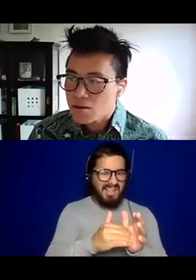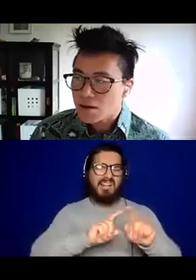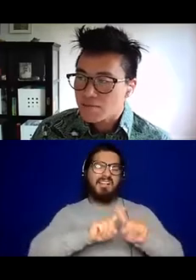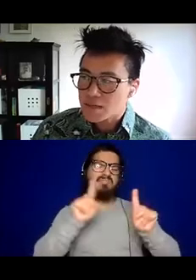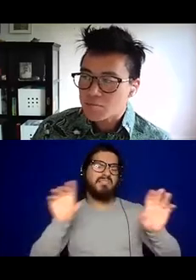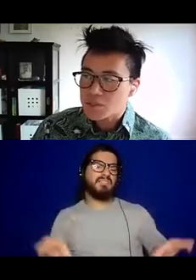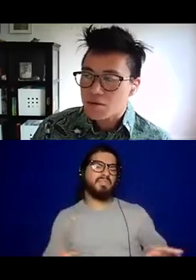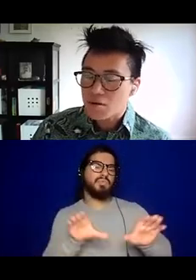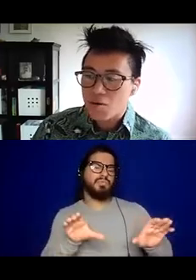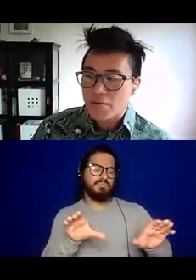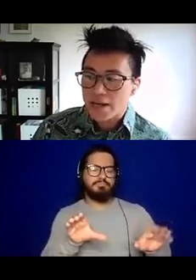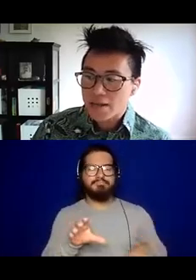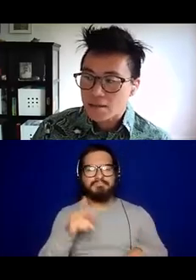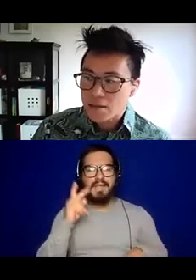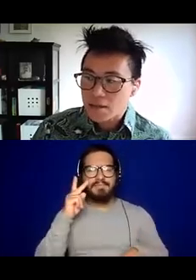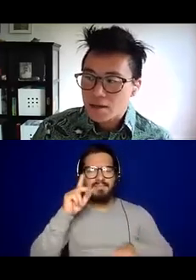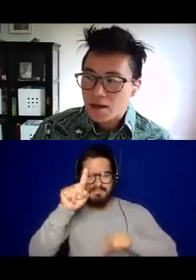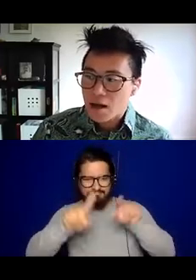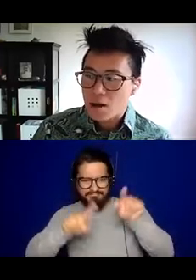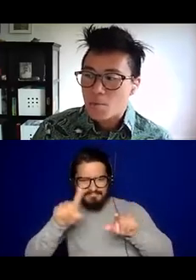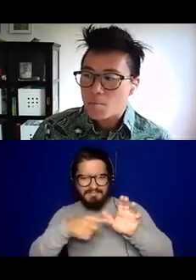I saw a lot of examples in there already.